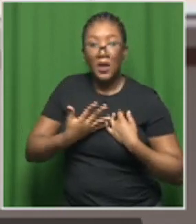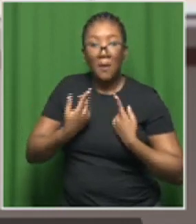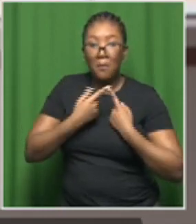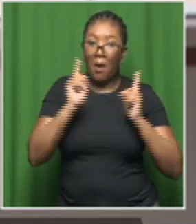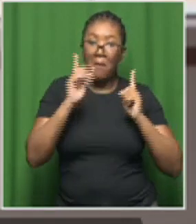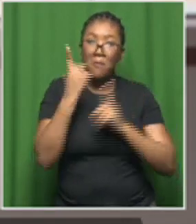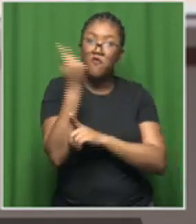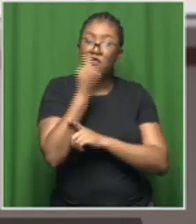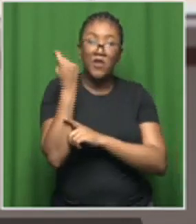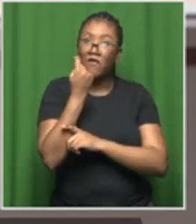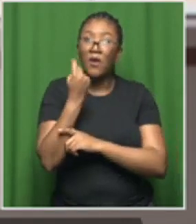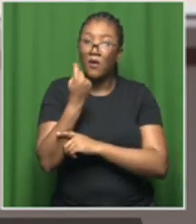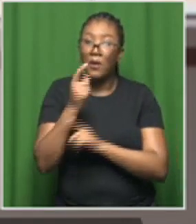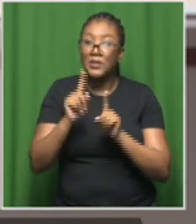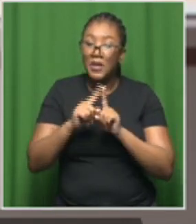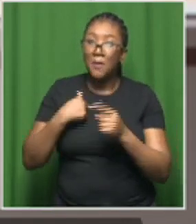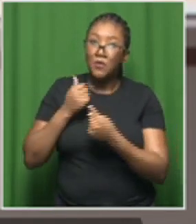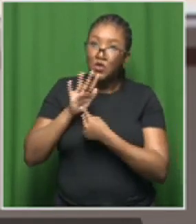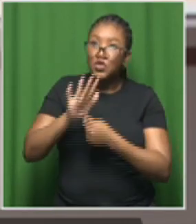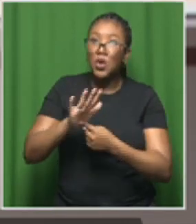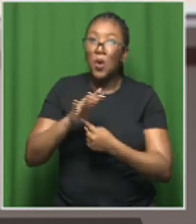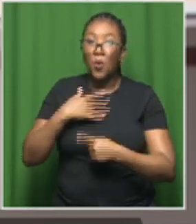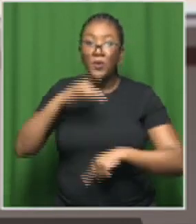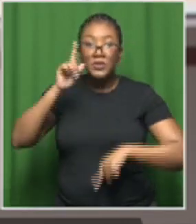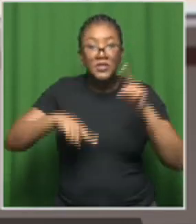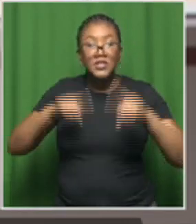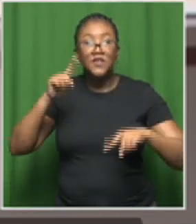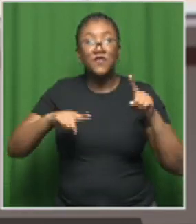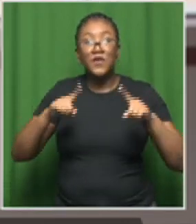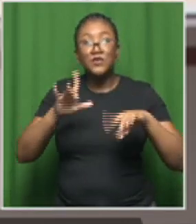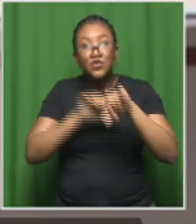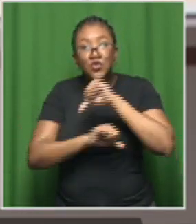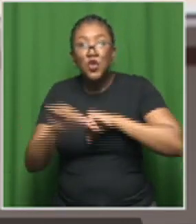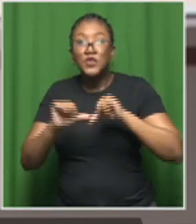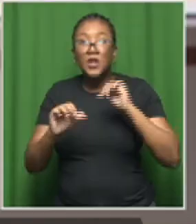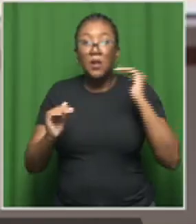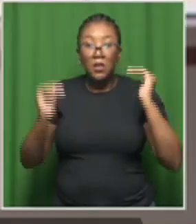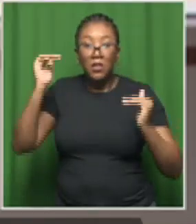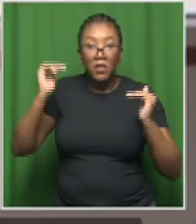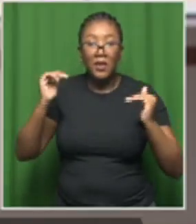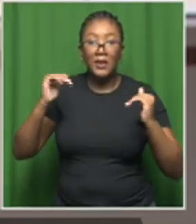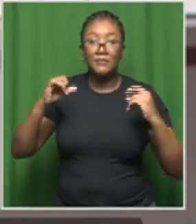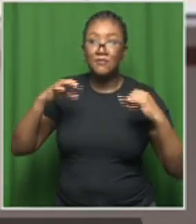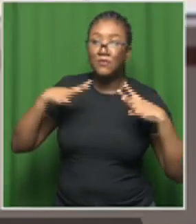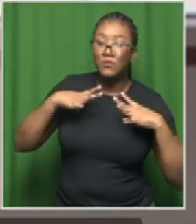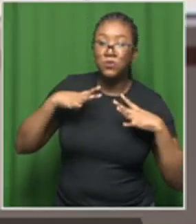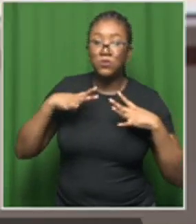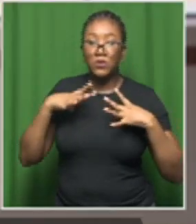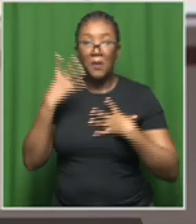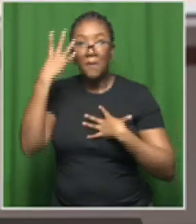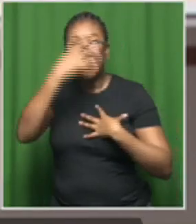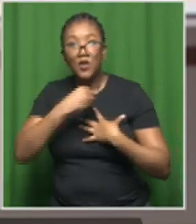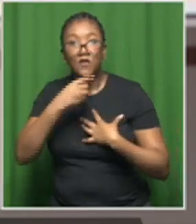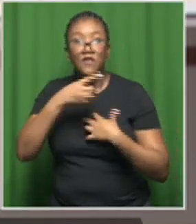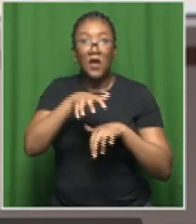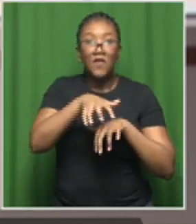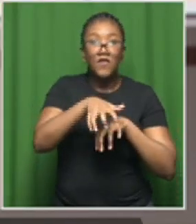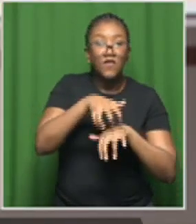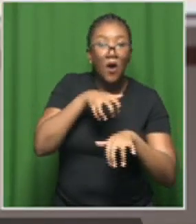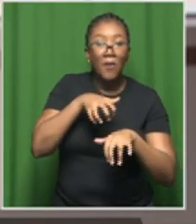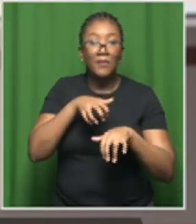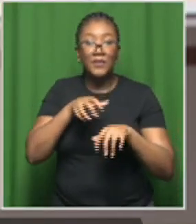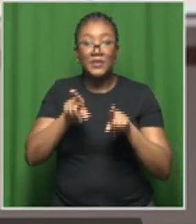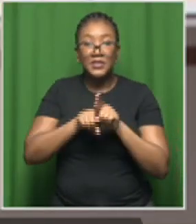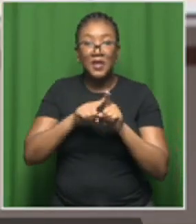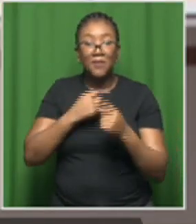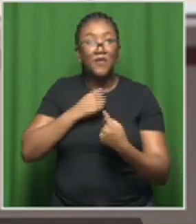social transformation of the continent. There's a beautiful Irma Stern of orchids, which